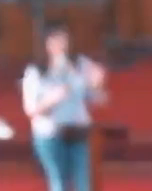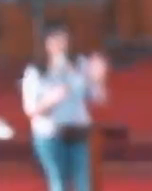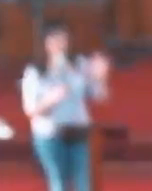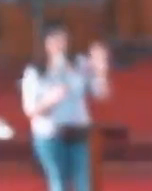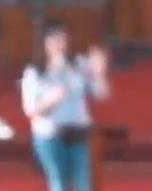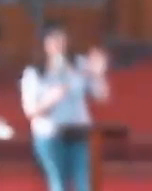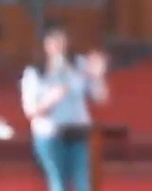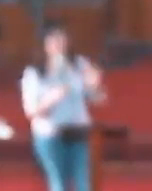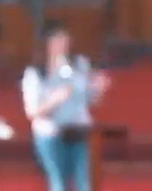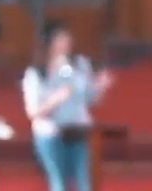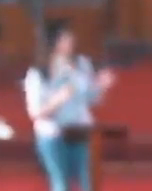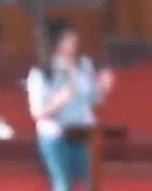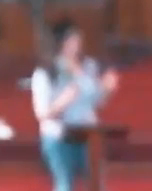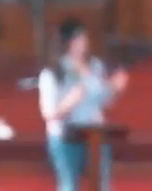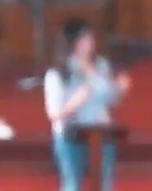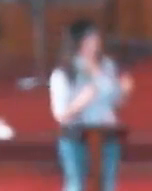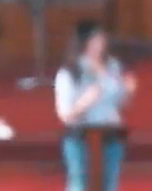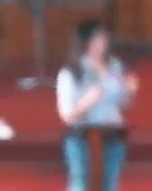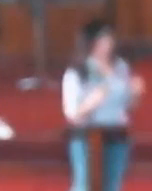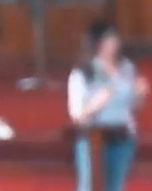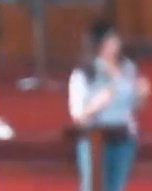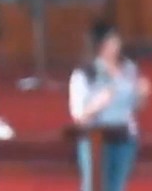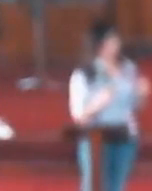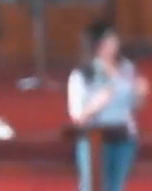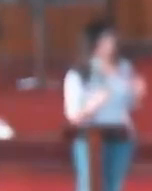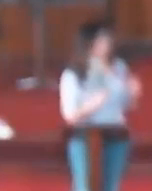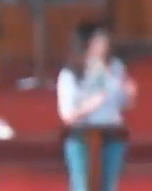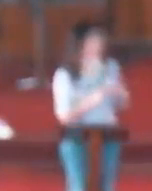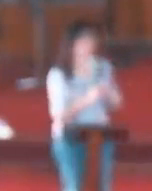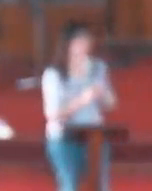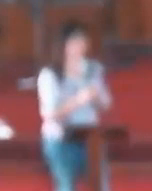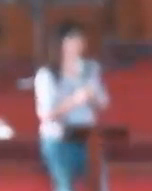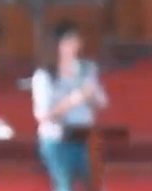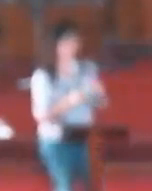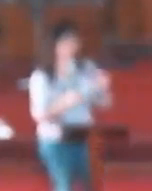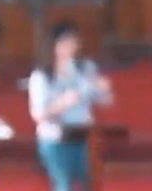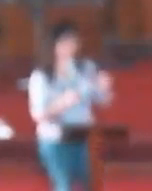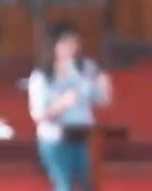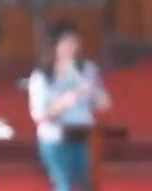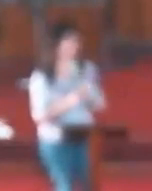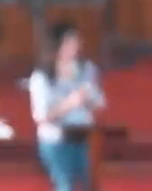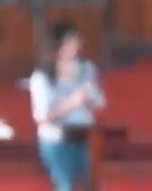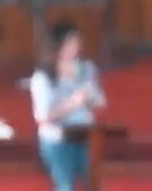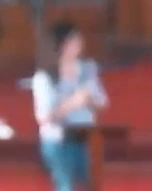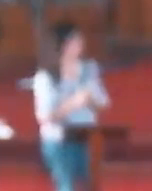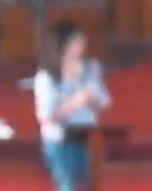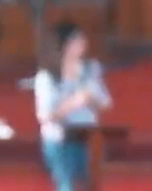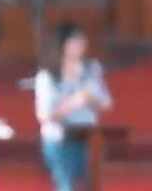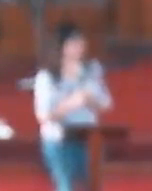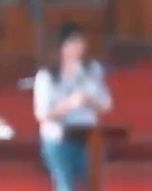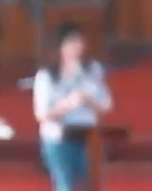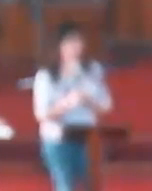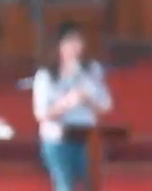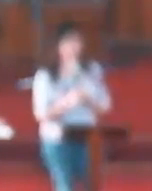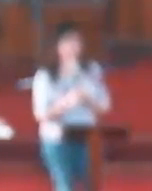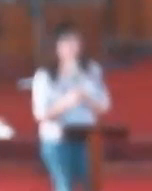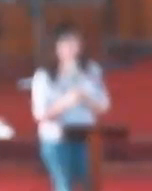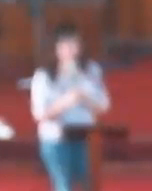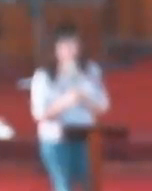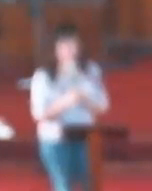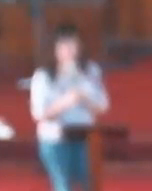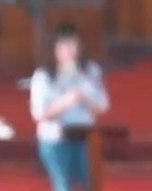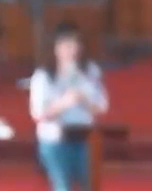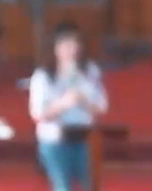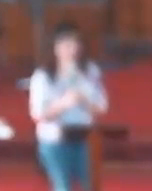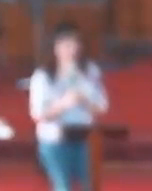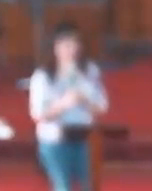compare it as to the Eiffel Tower. And a keychain. And a keychain. Nosotros somos hechos a imagen we are made in the image